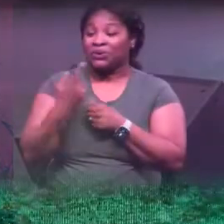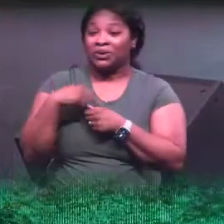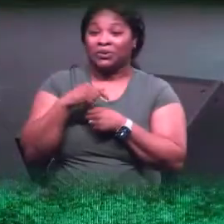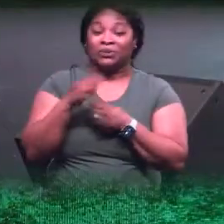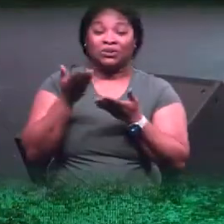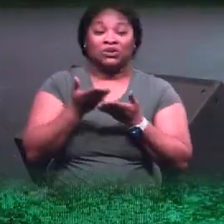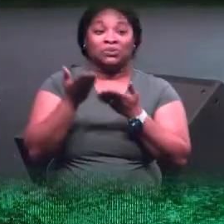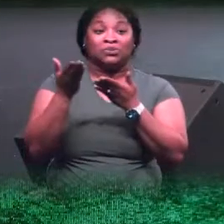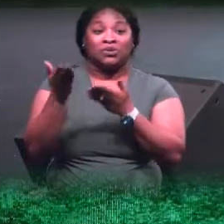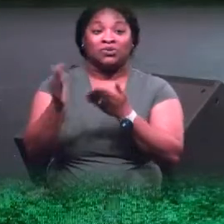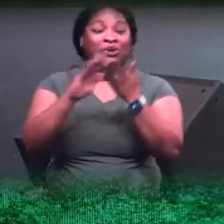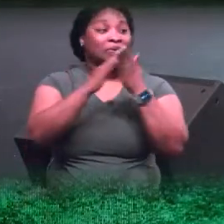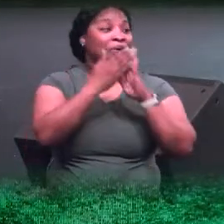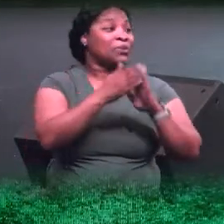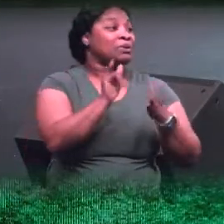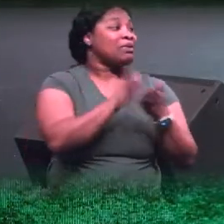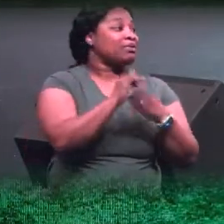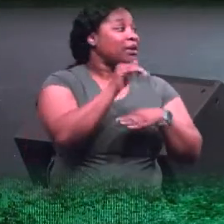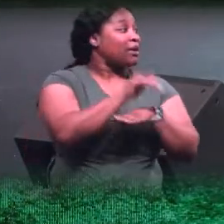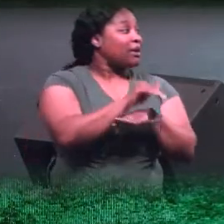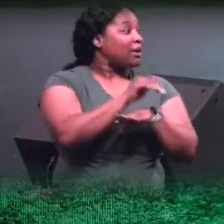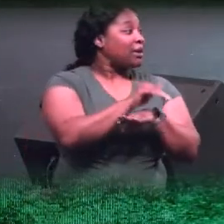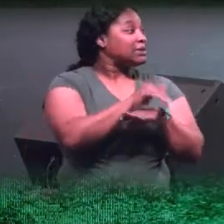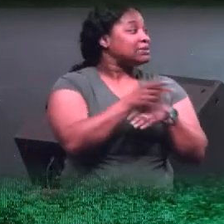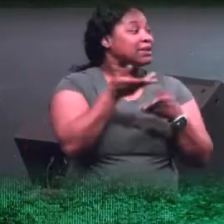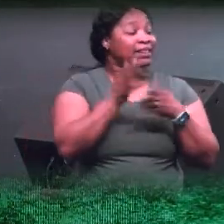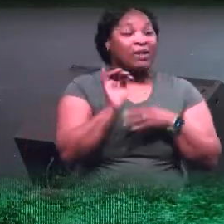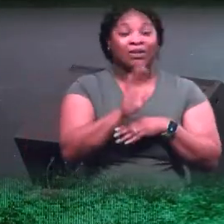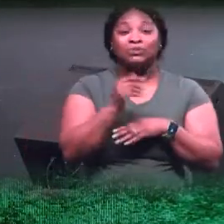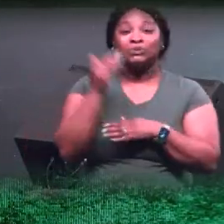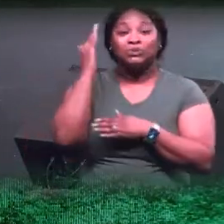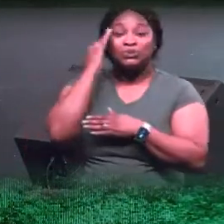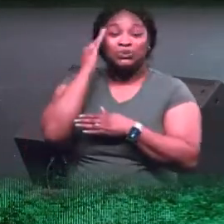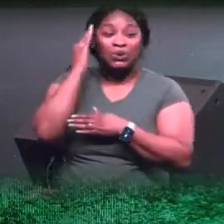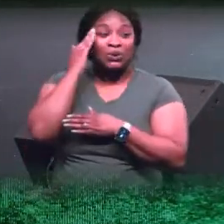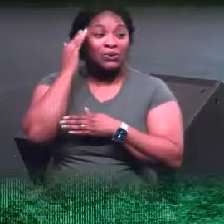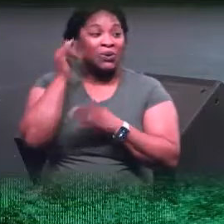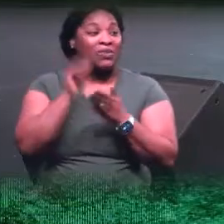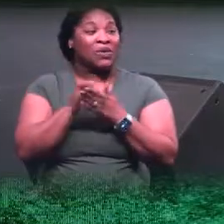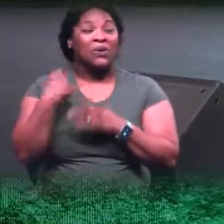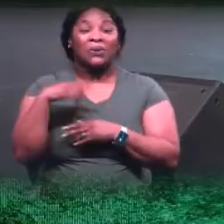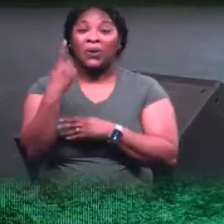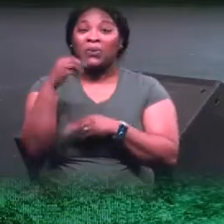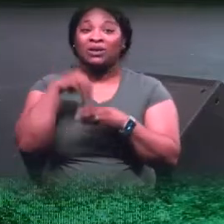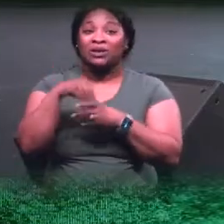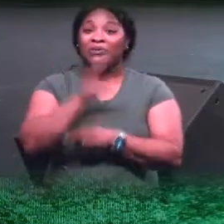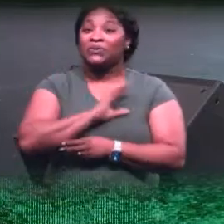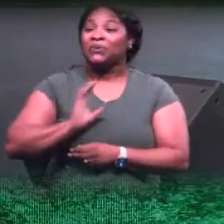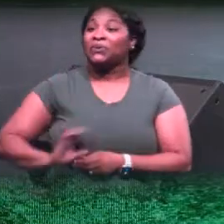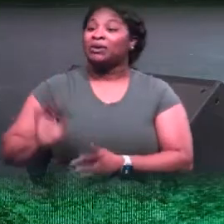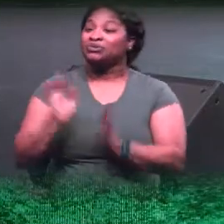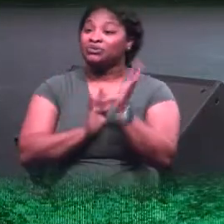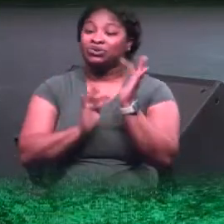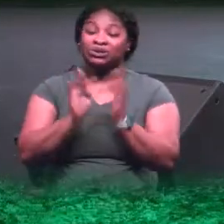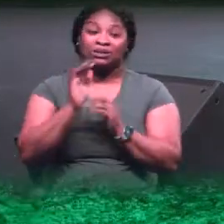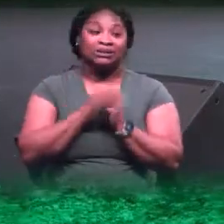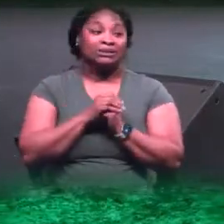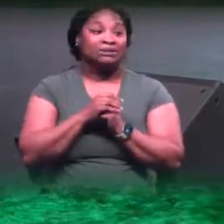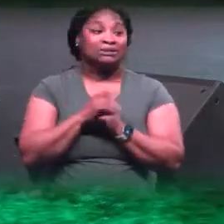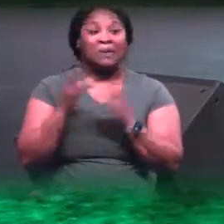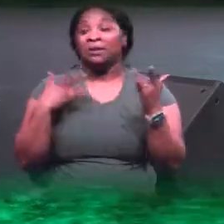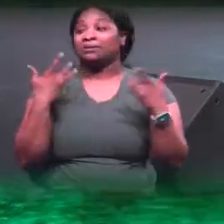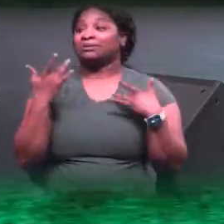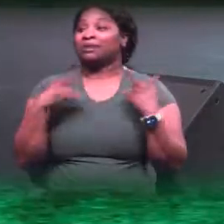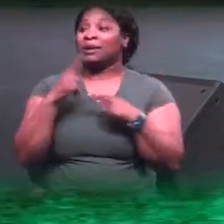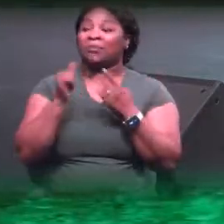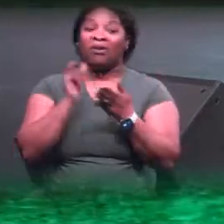to provide community that night and let them know that we are one in Christ Jesus. And so I'm excited about